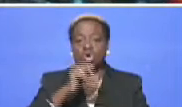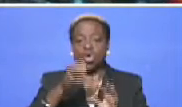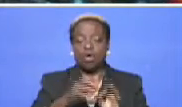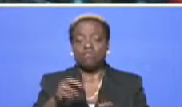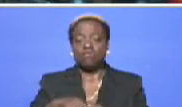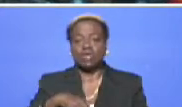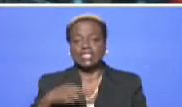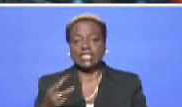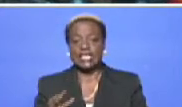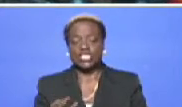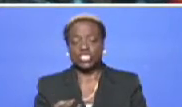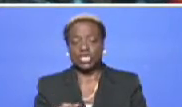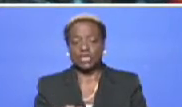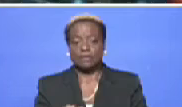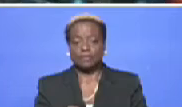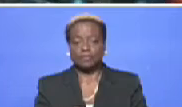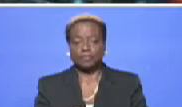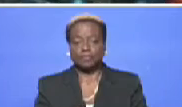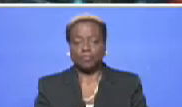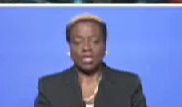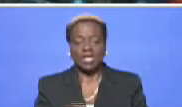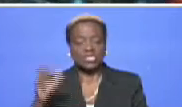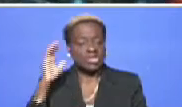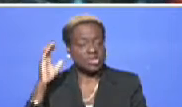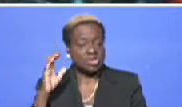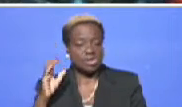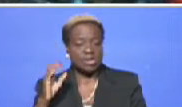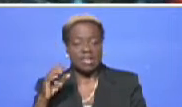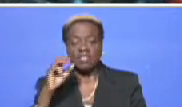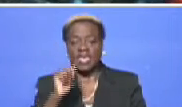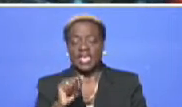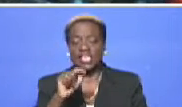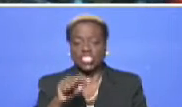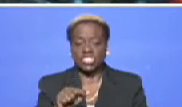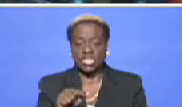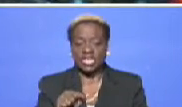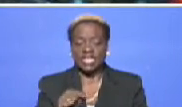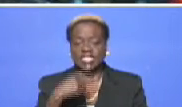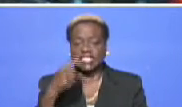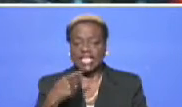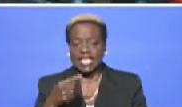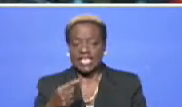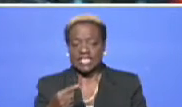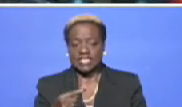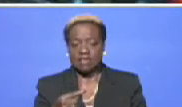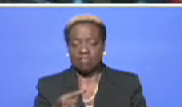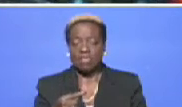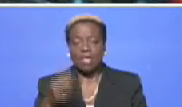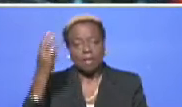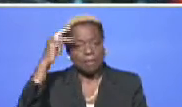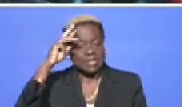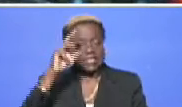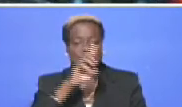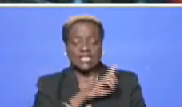resignation. And as you heard in that soundbite, the AG or the Attorney General says that Mr. Davis is playing politics.